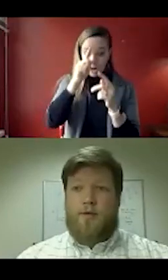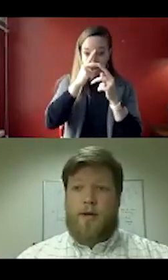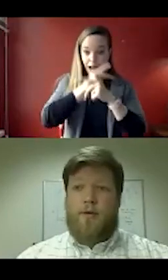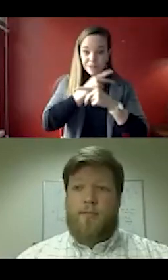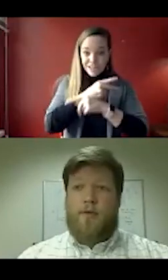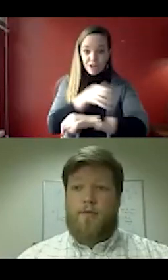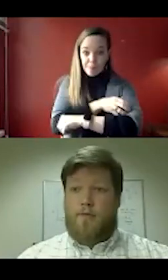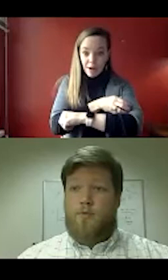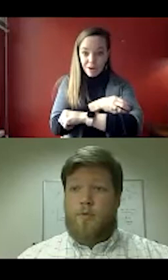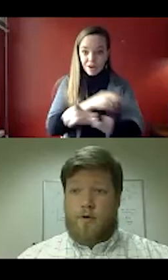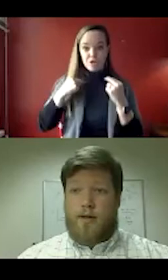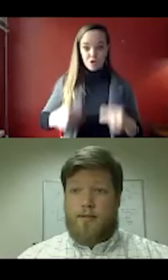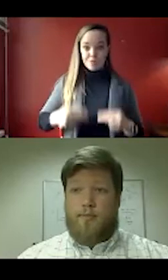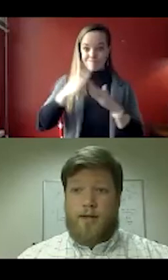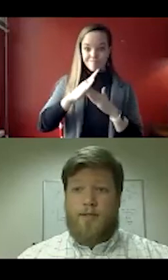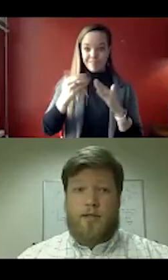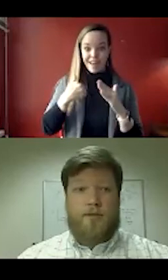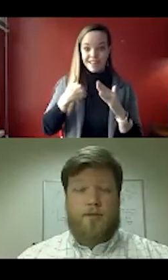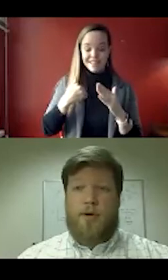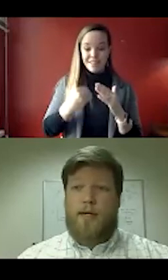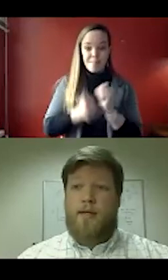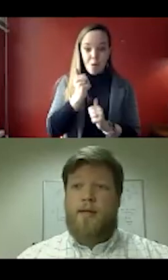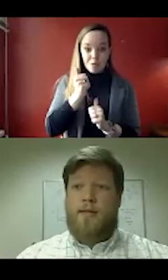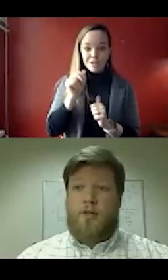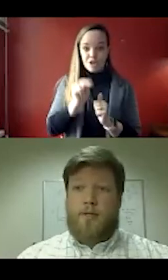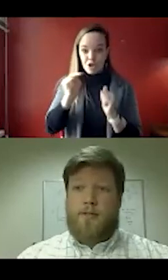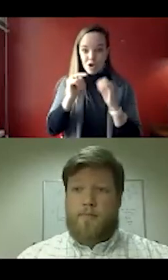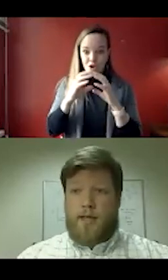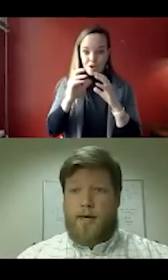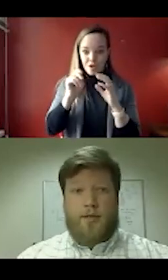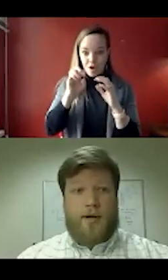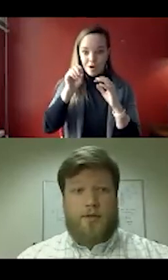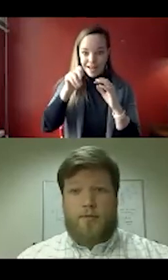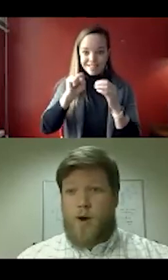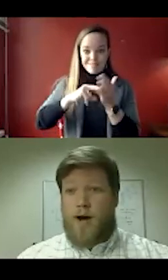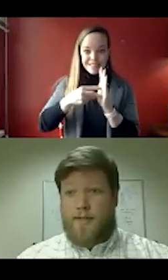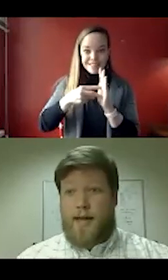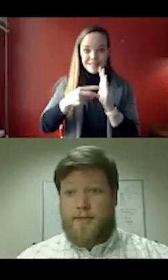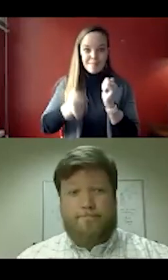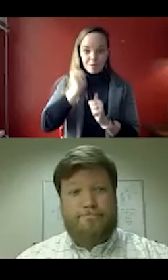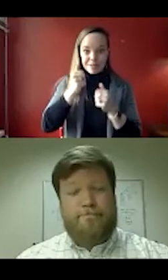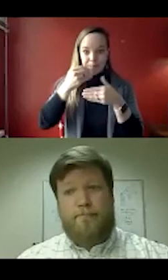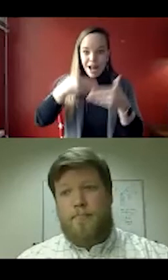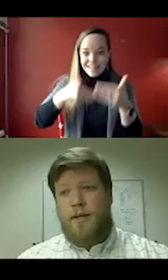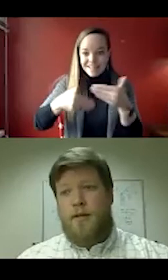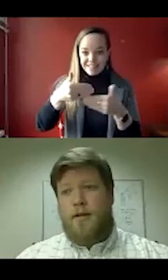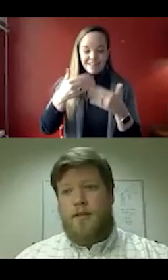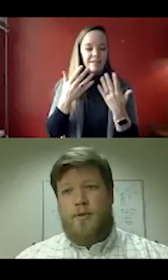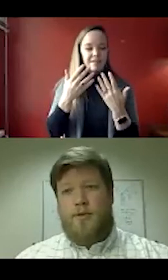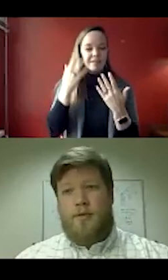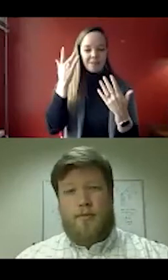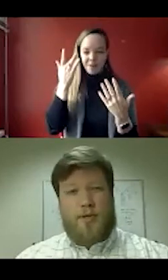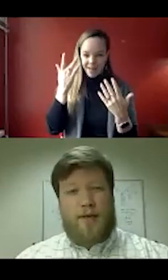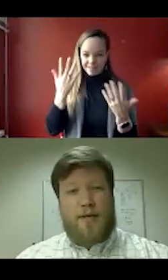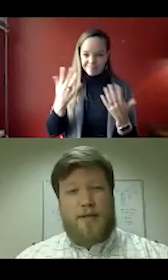has a greater number of individual neurons, the processing units of the brain, than humans. And that begs the question why that's the case. The